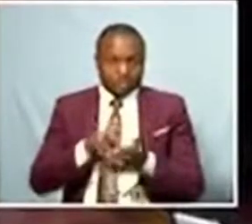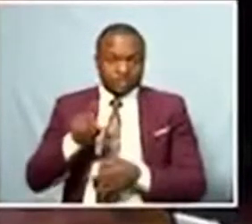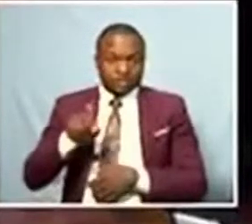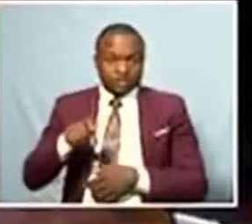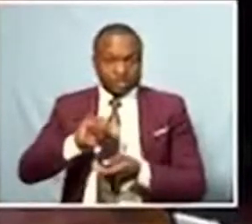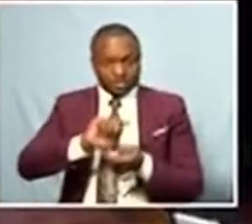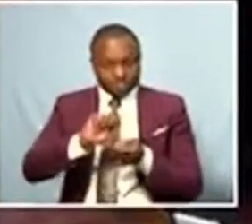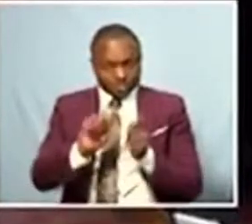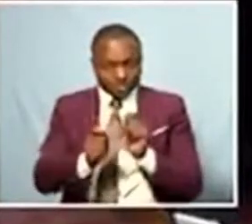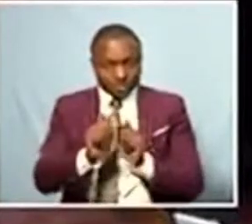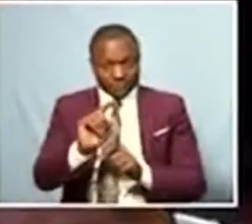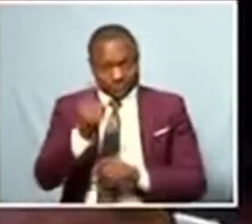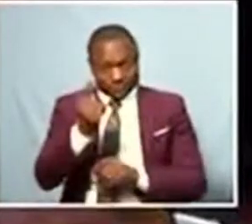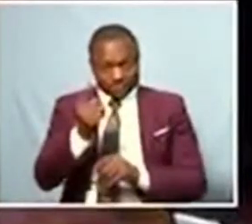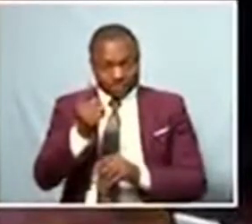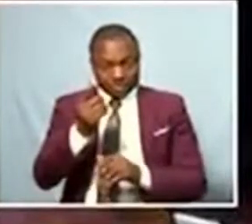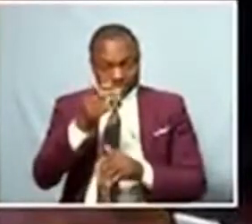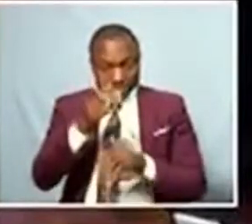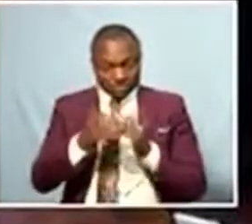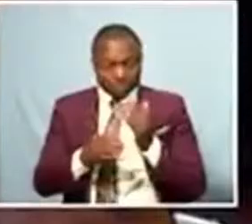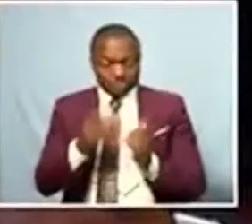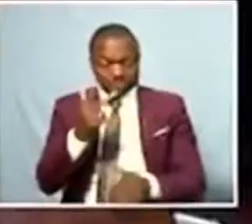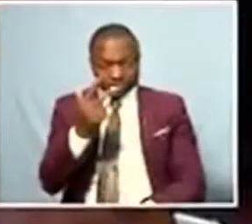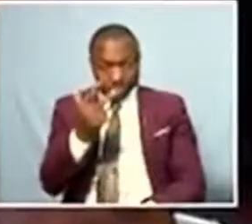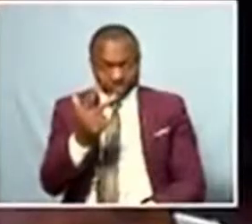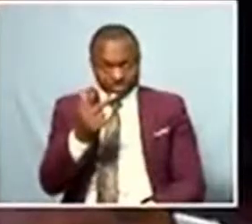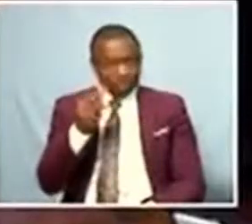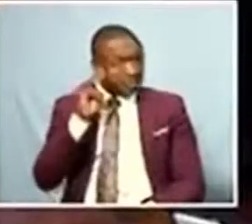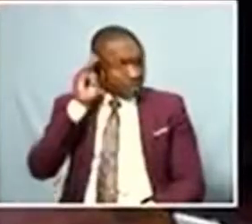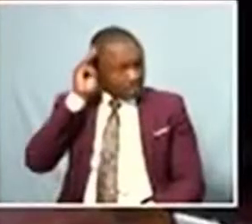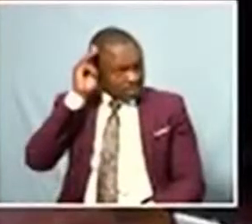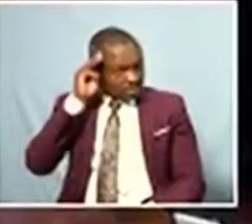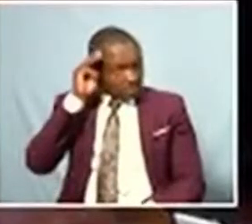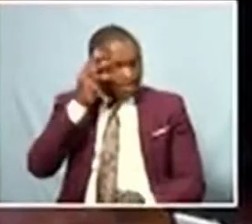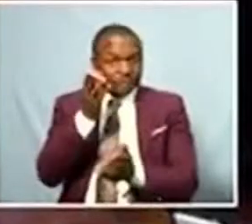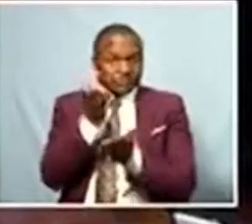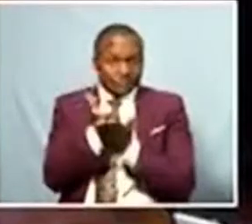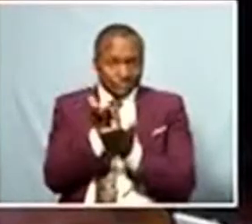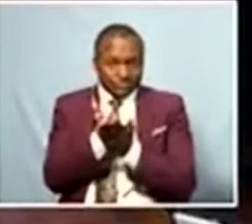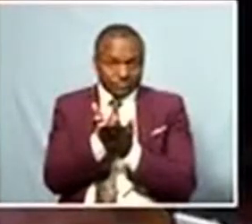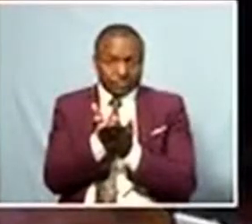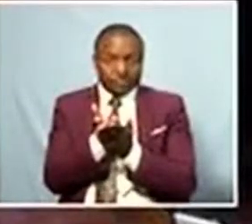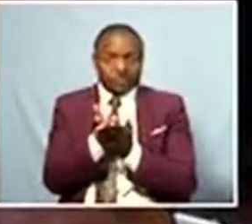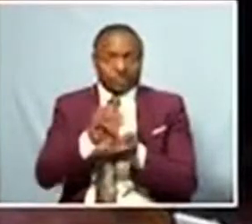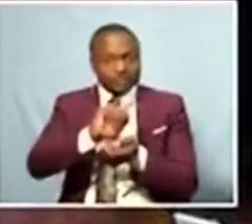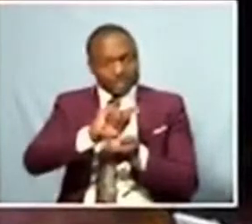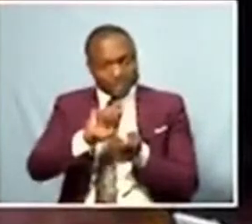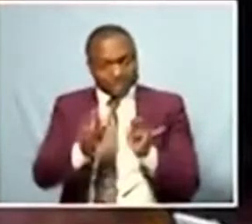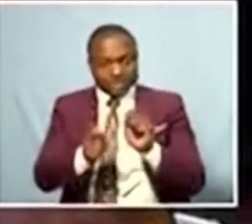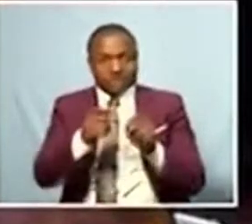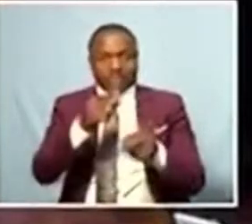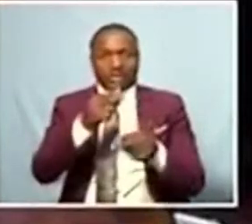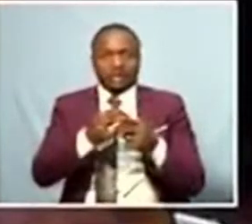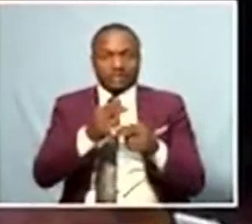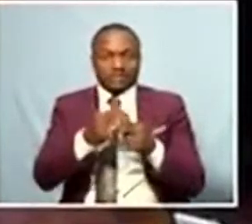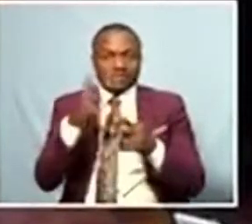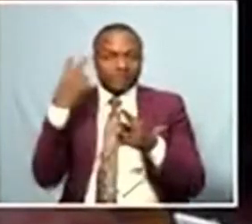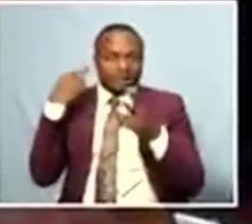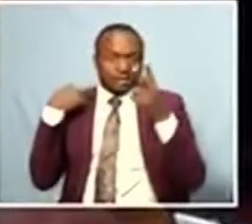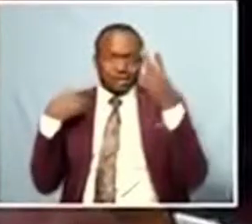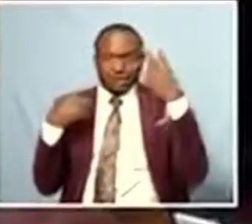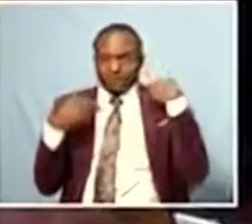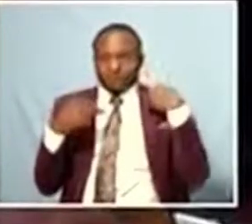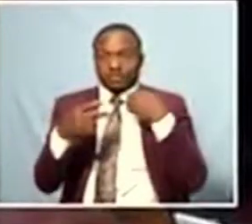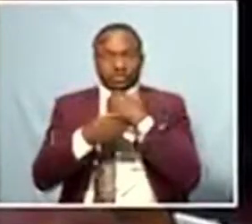changes. The first one is Clause 3. The Ministry suggests renaming the Immigration Department to